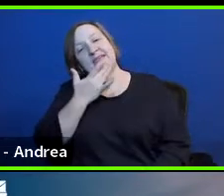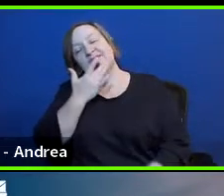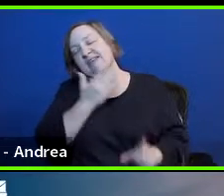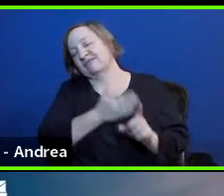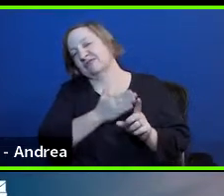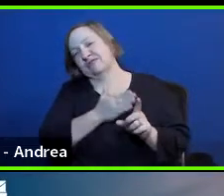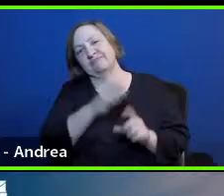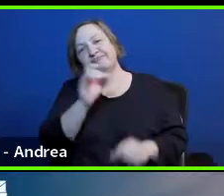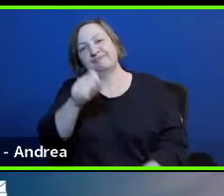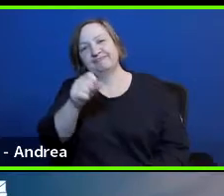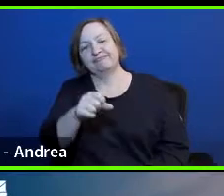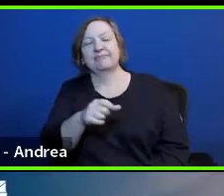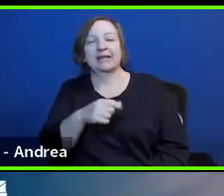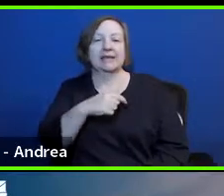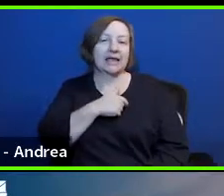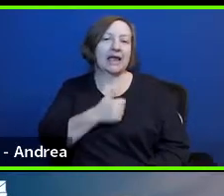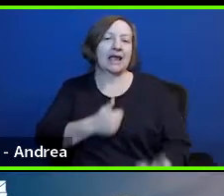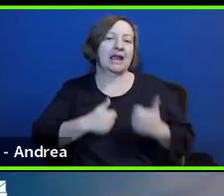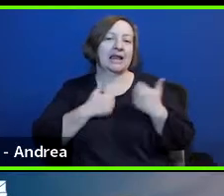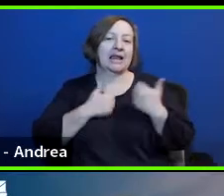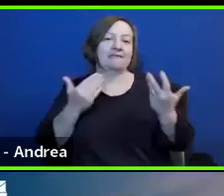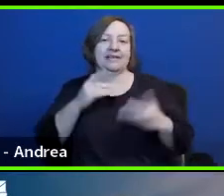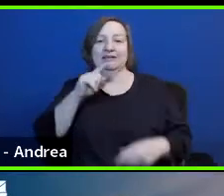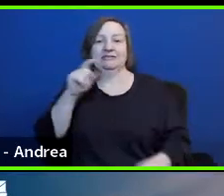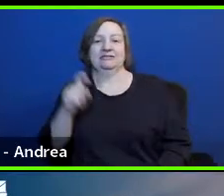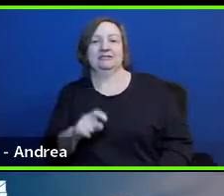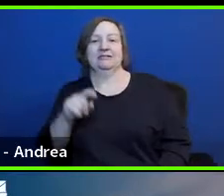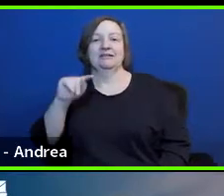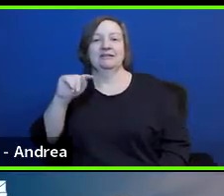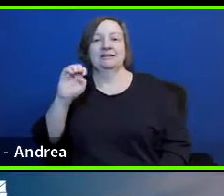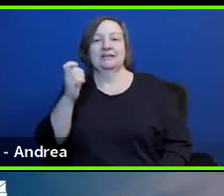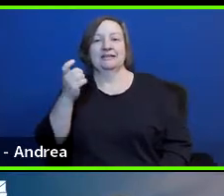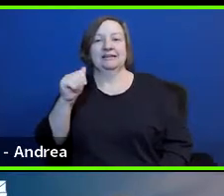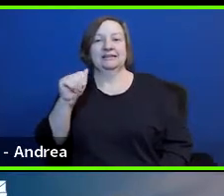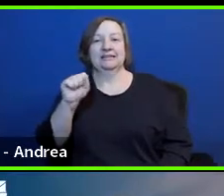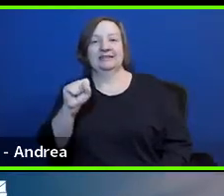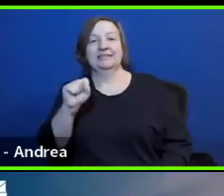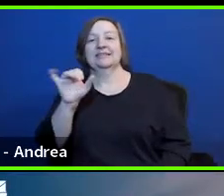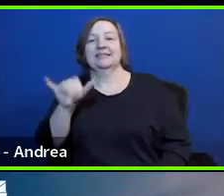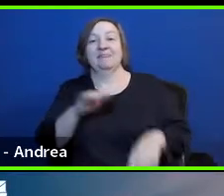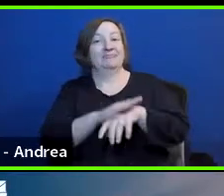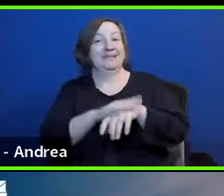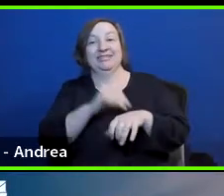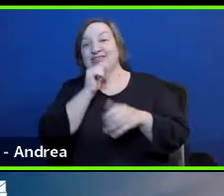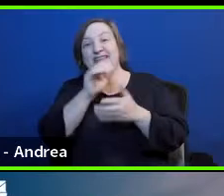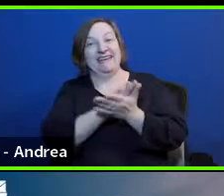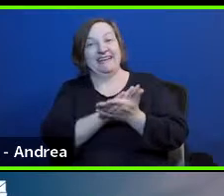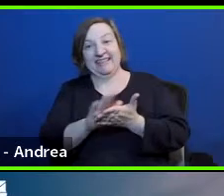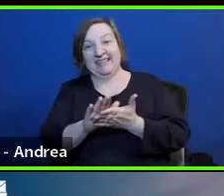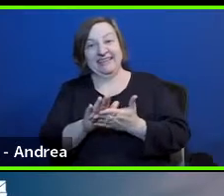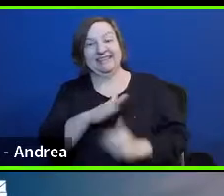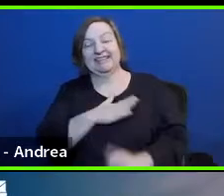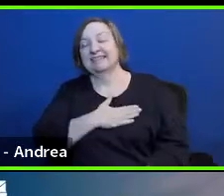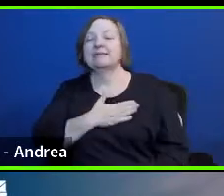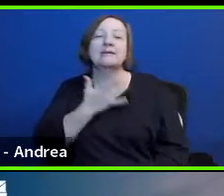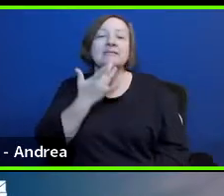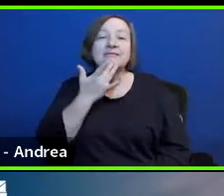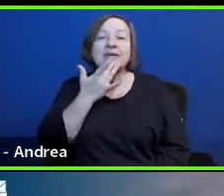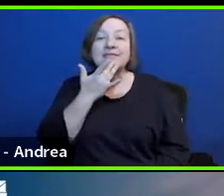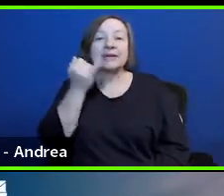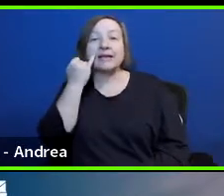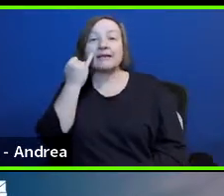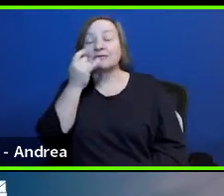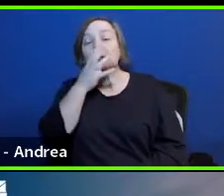far. And I live down here in Texas, so the beaches aren't the cleanest. My favorite one, though, if you just kind